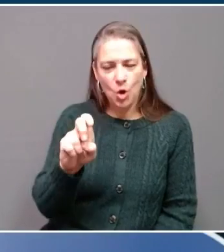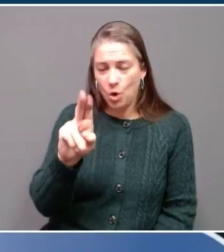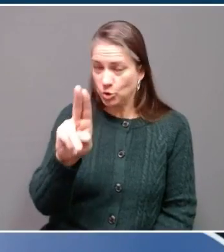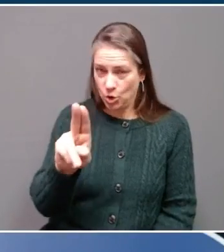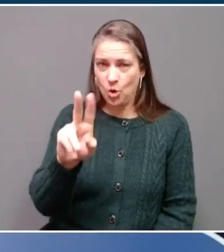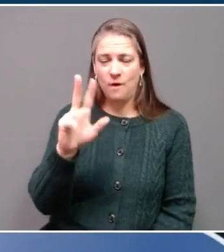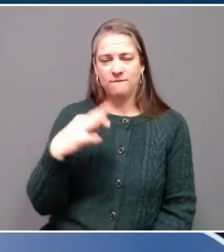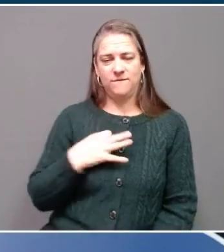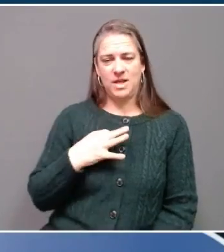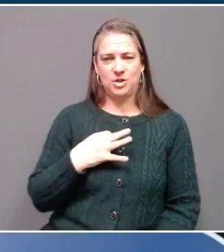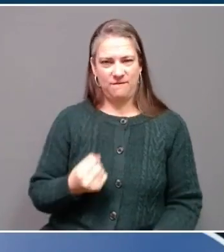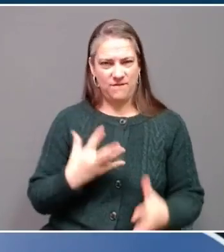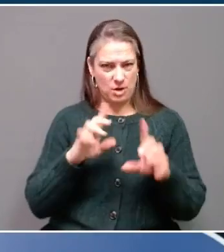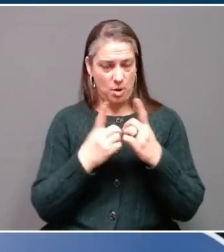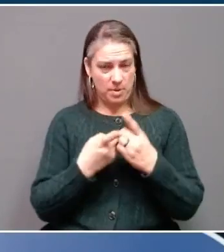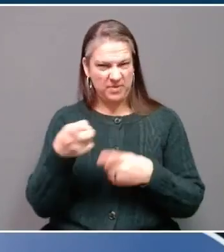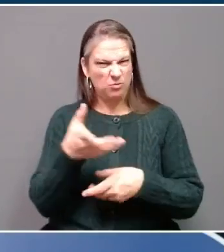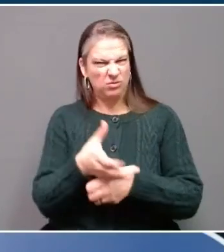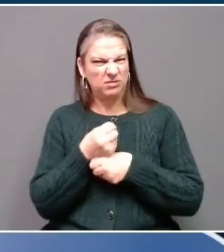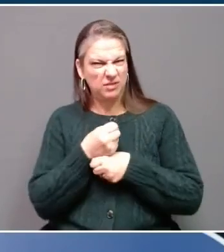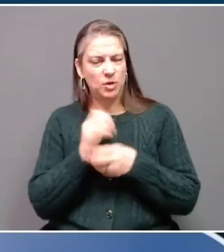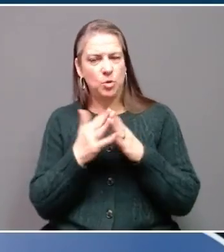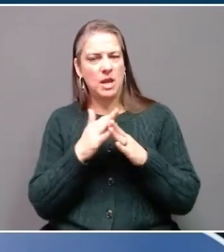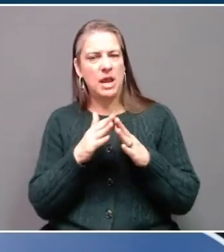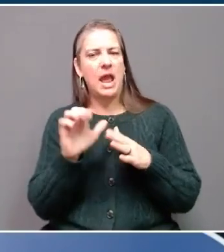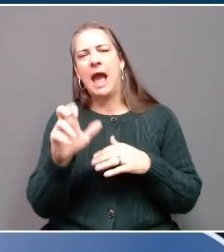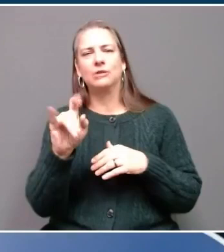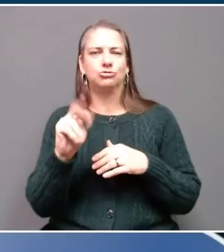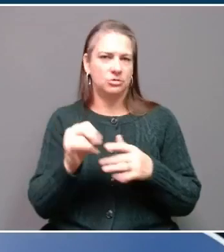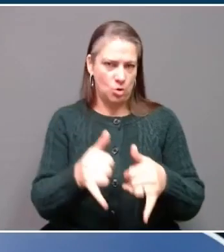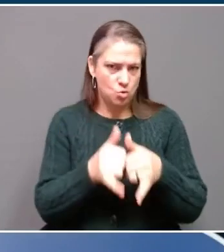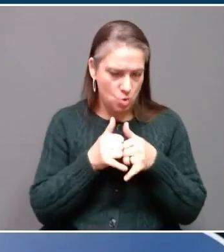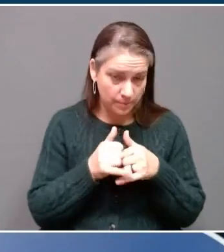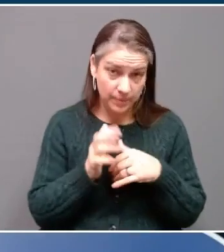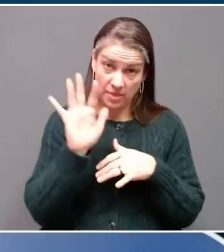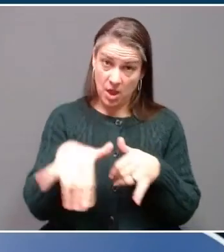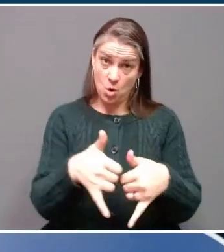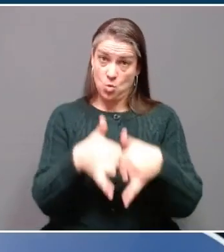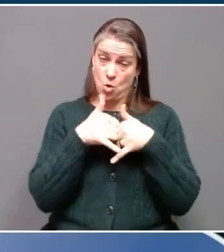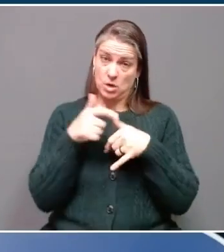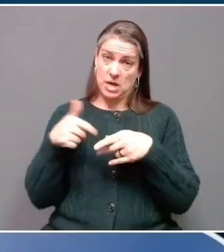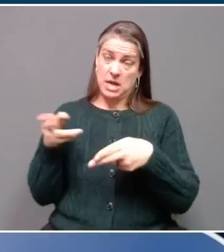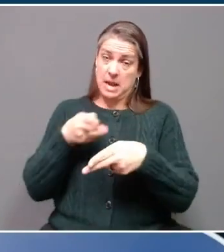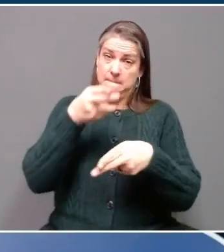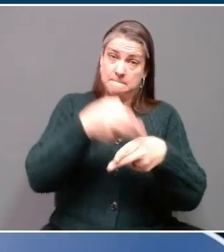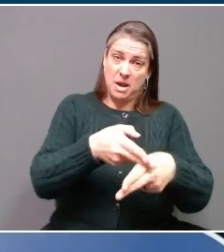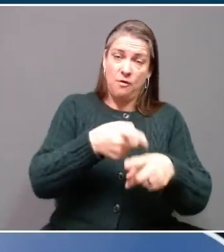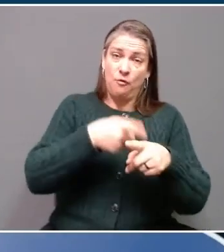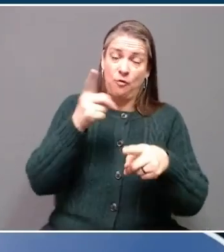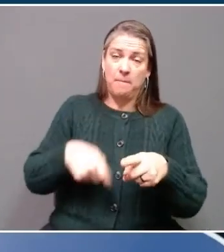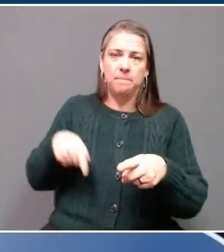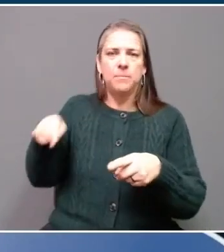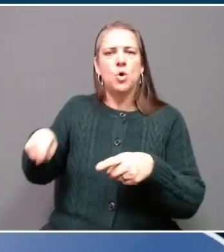and Community in Action Award. This is an award named after the founder of this breakfast, and there's no